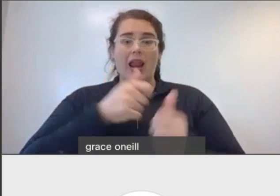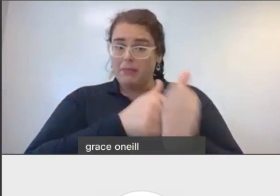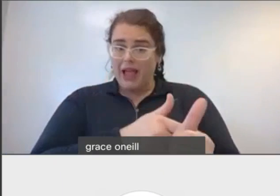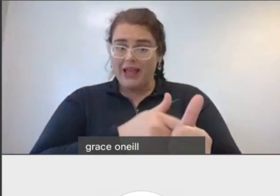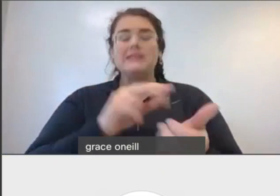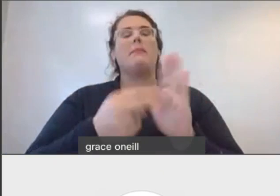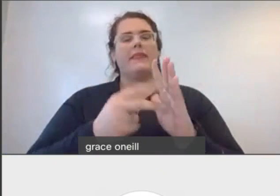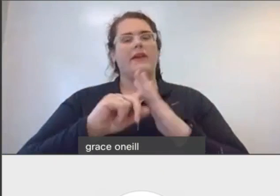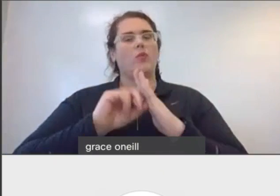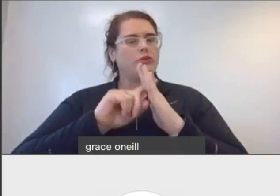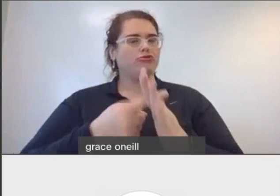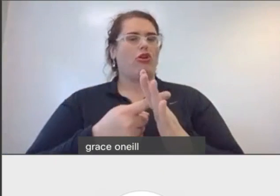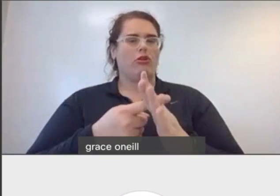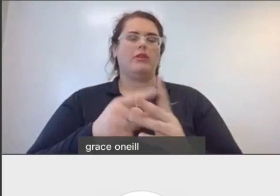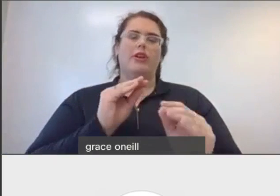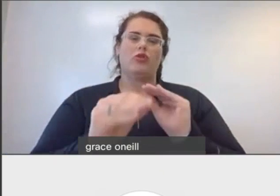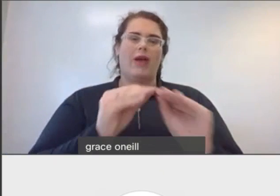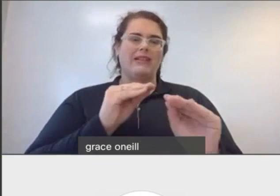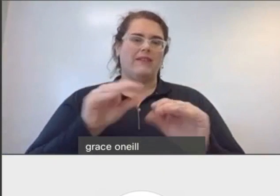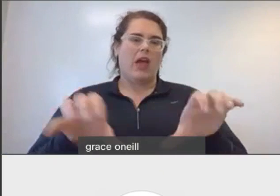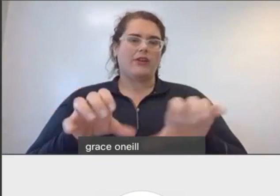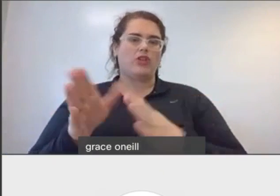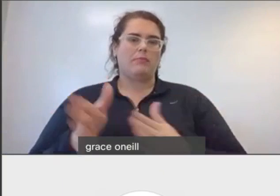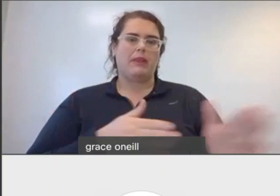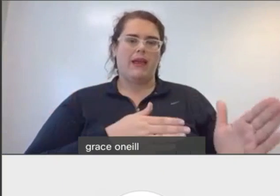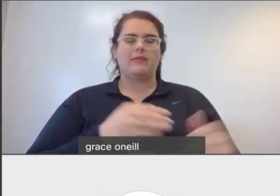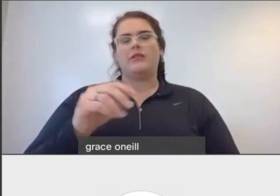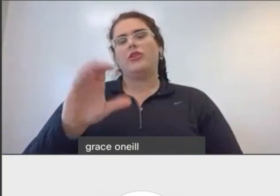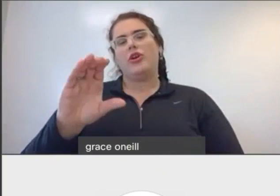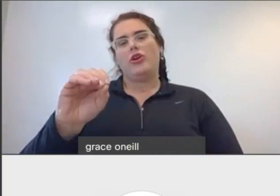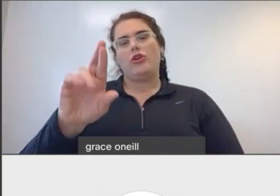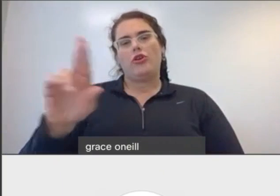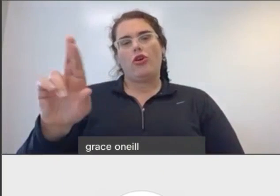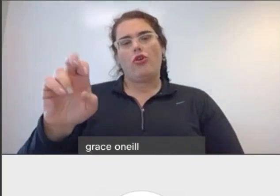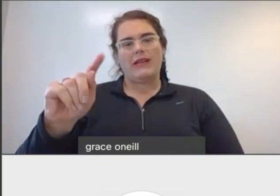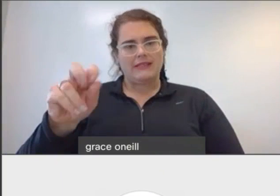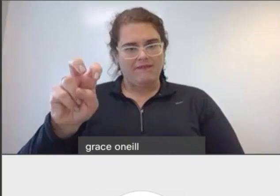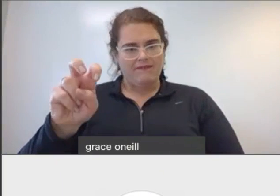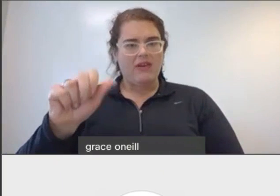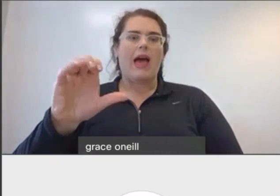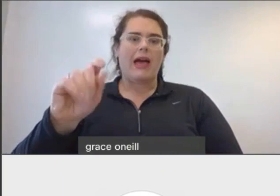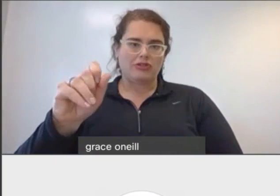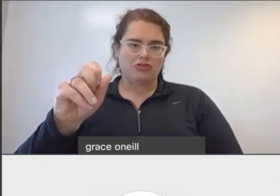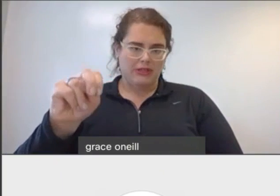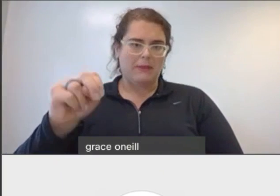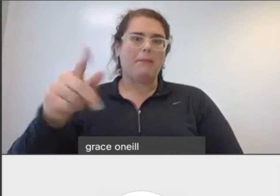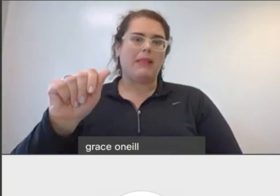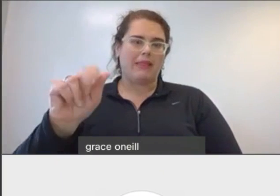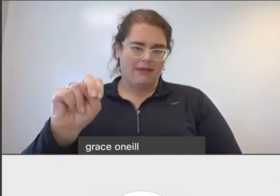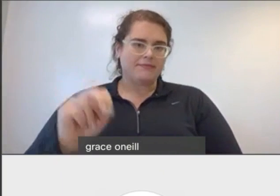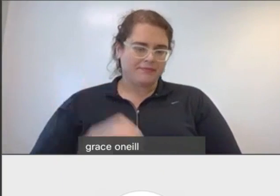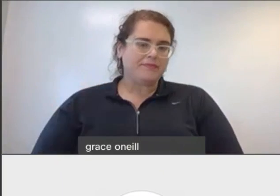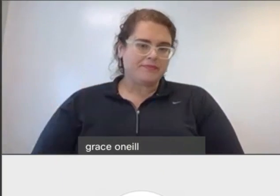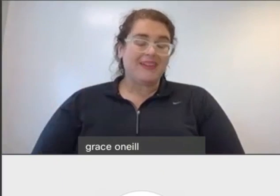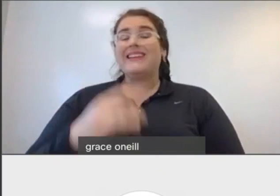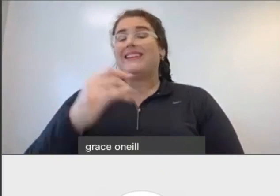action plan with the agency to address that concern. In the same way, for some people, if they are not current with their